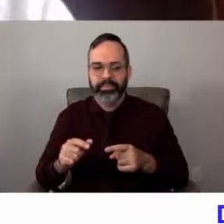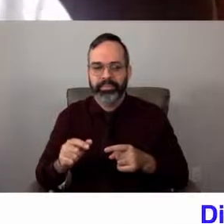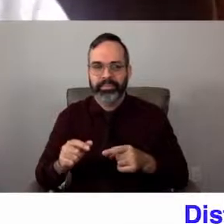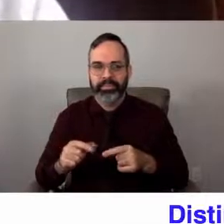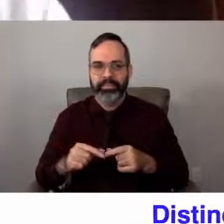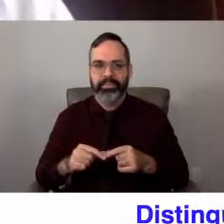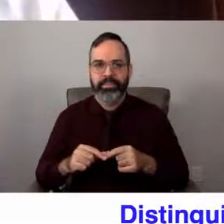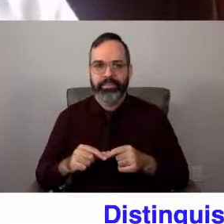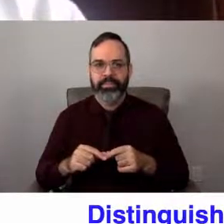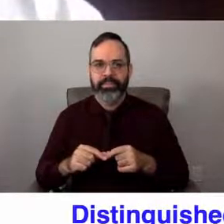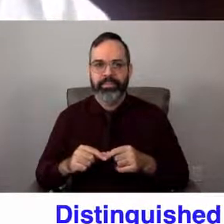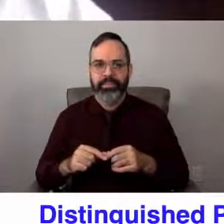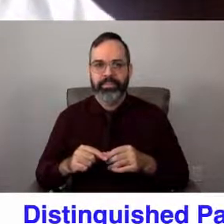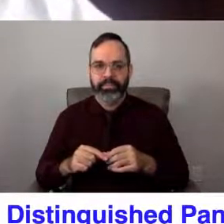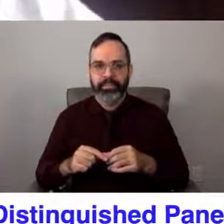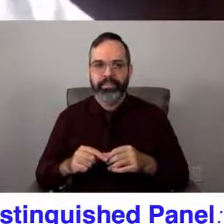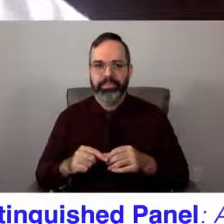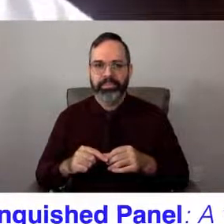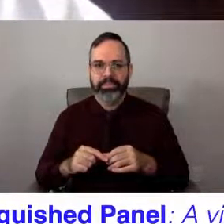Here it is.